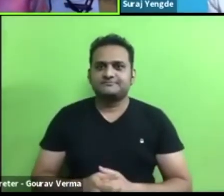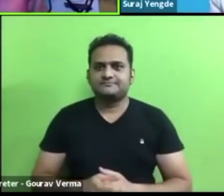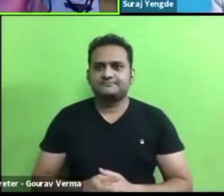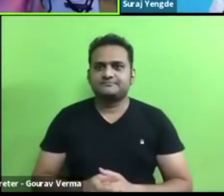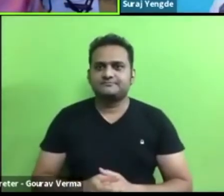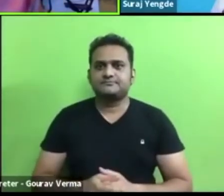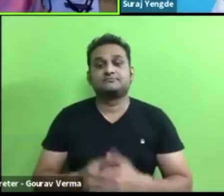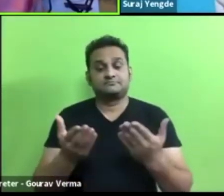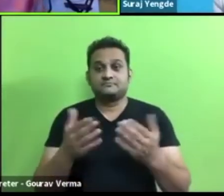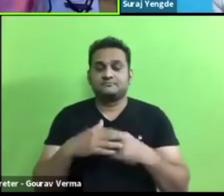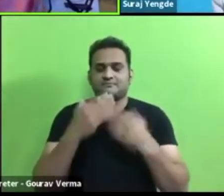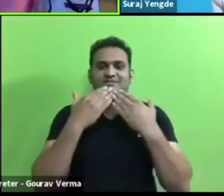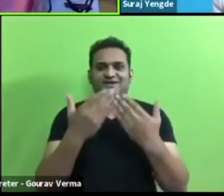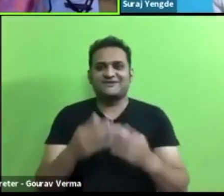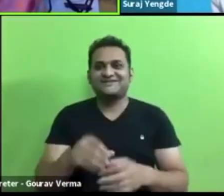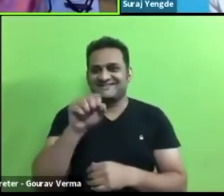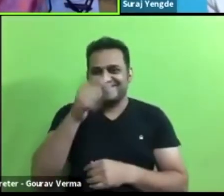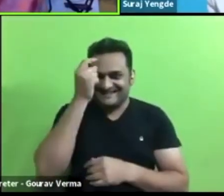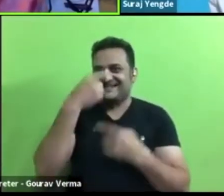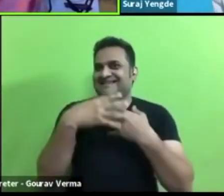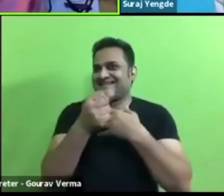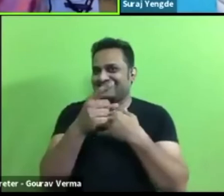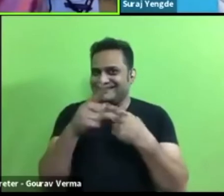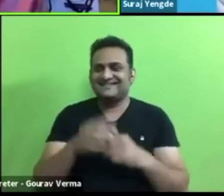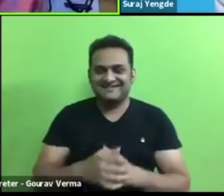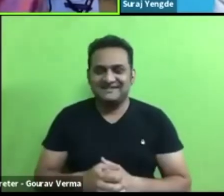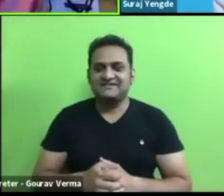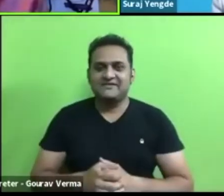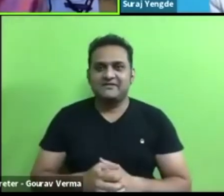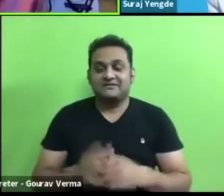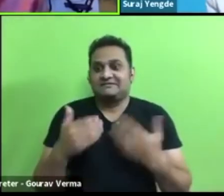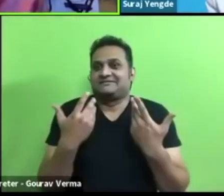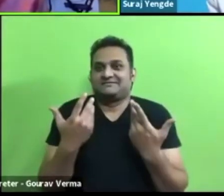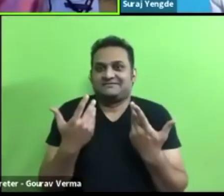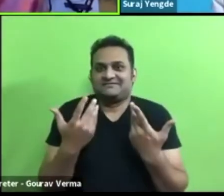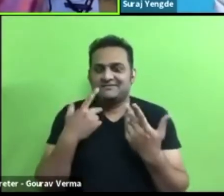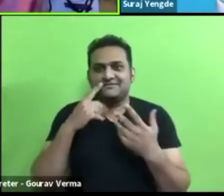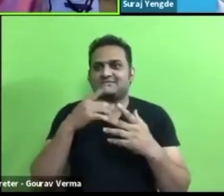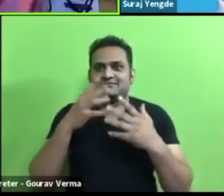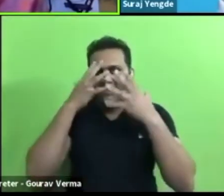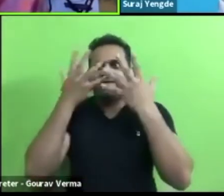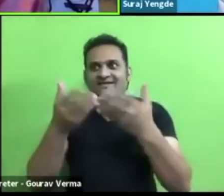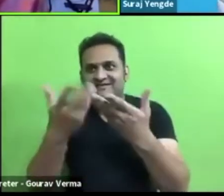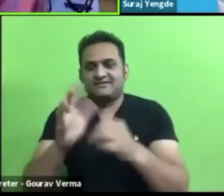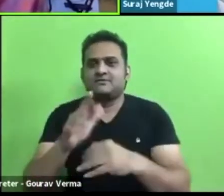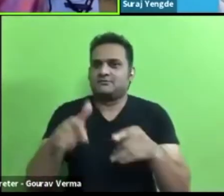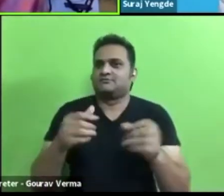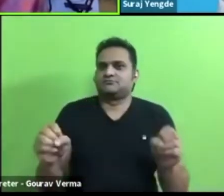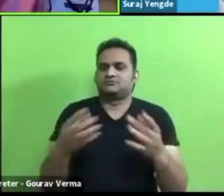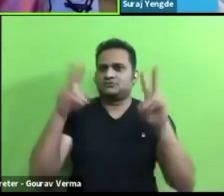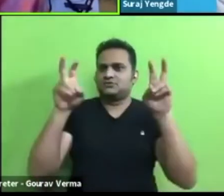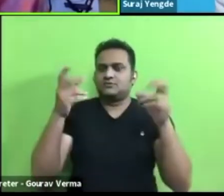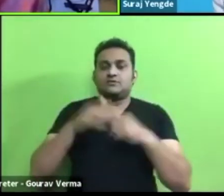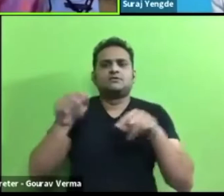He has said thank you. I think that means I don't want to burdensome him more. Let's dive into the topic. I think today